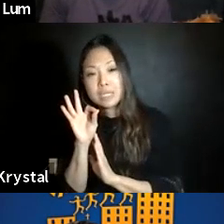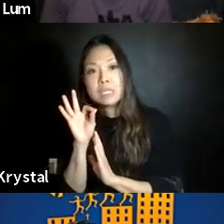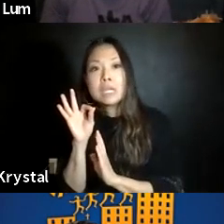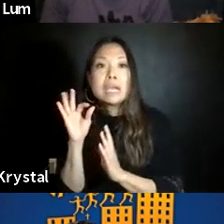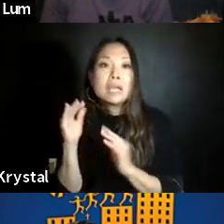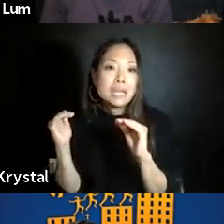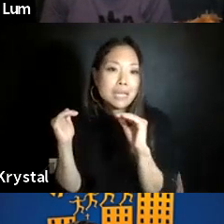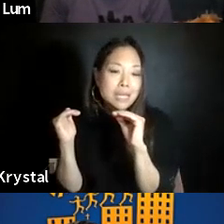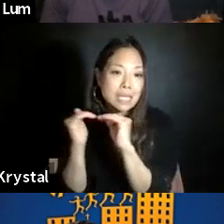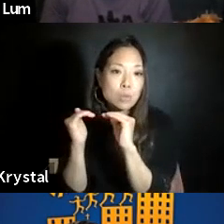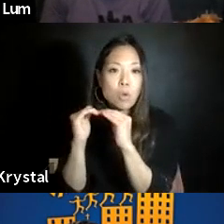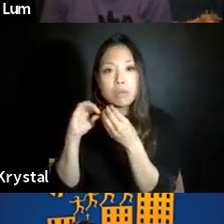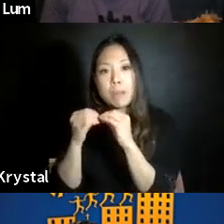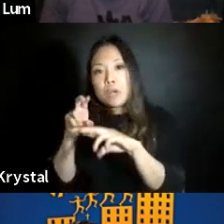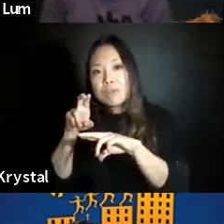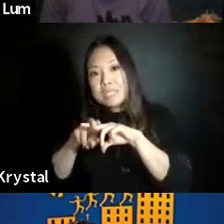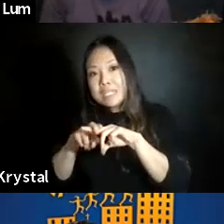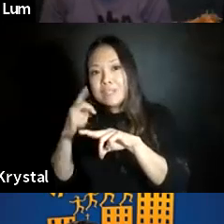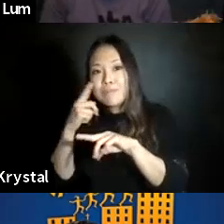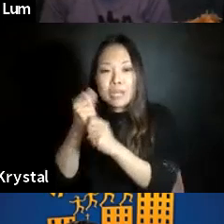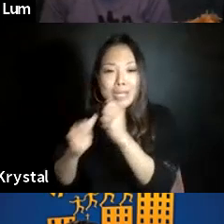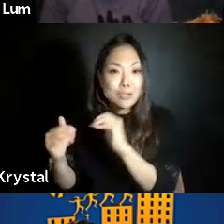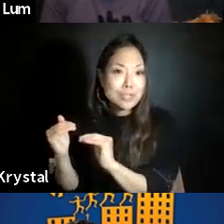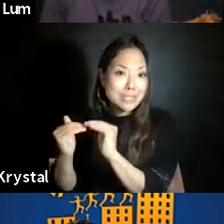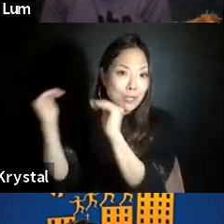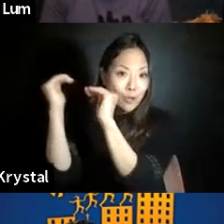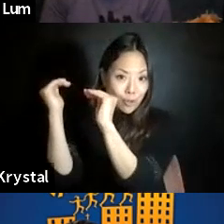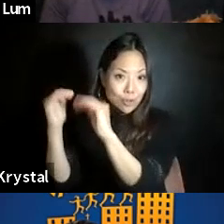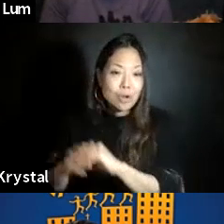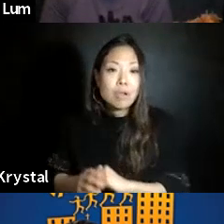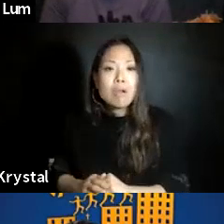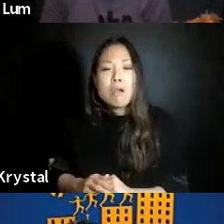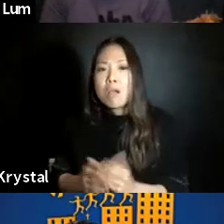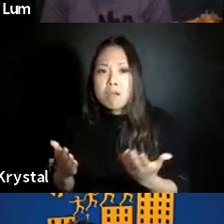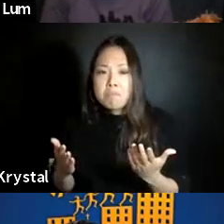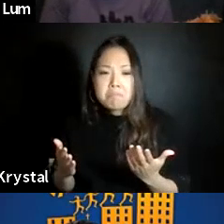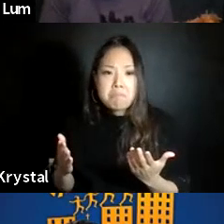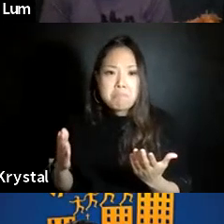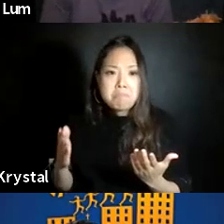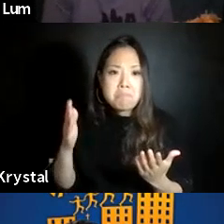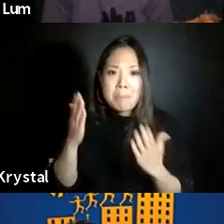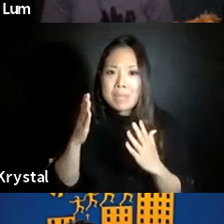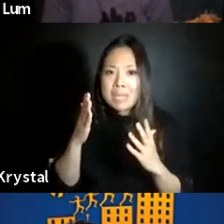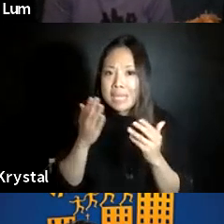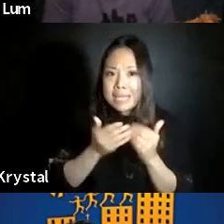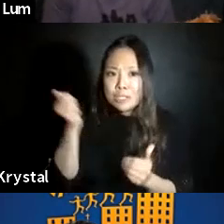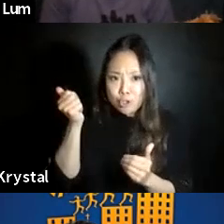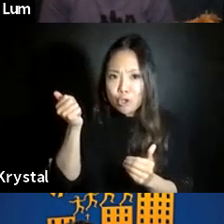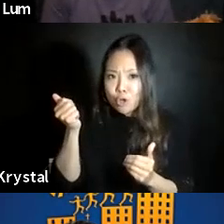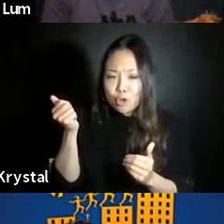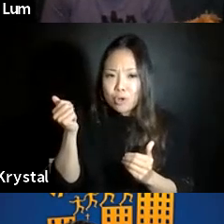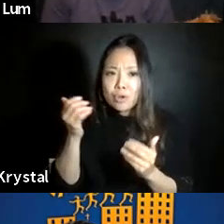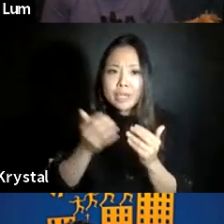tier. Mm-hmm. Wouldn't it just simply be easier to go ahead with